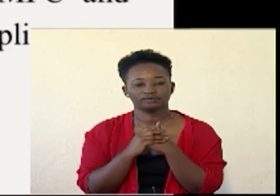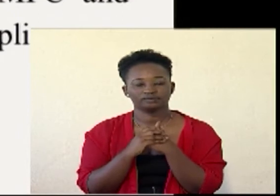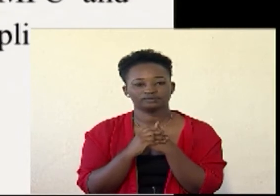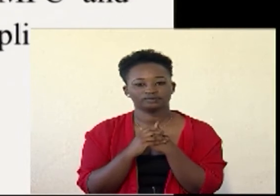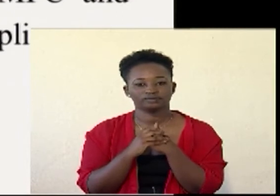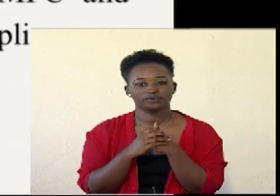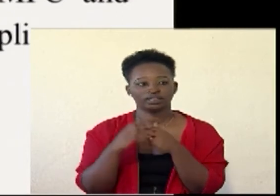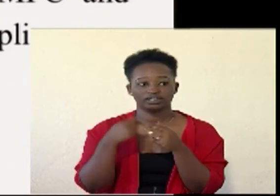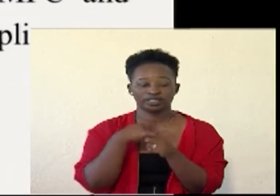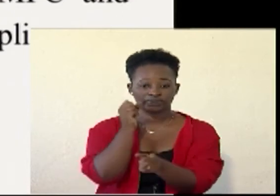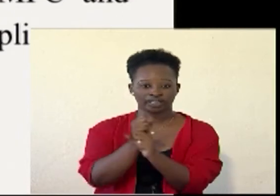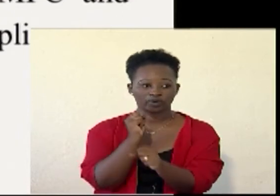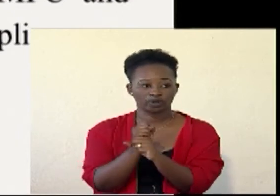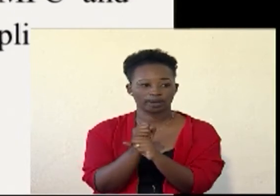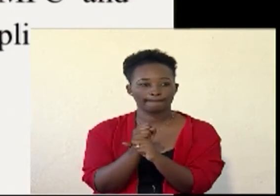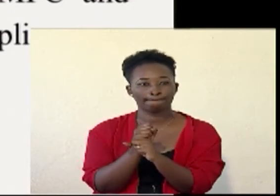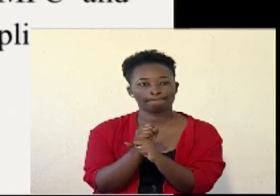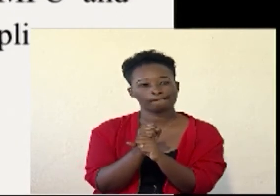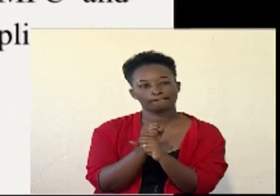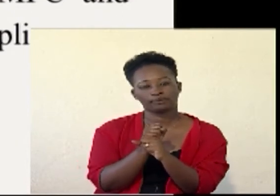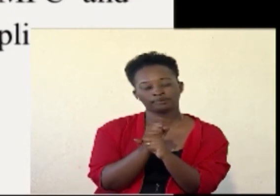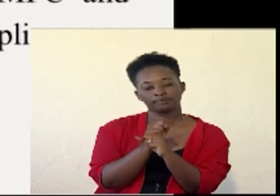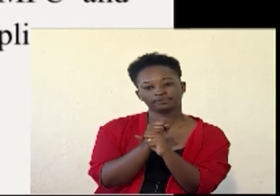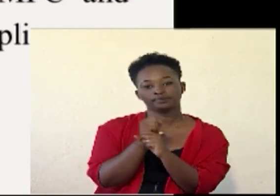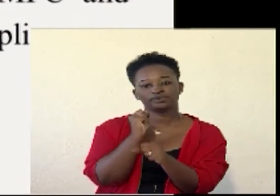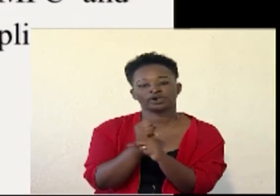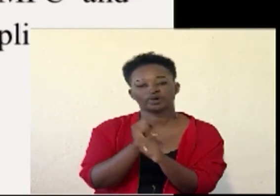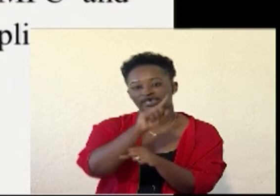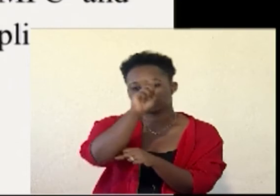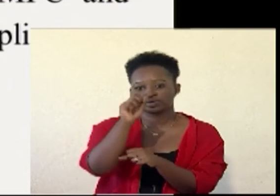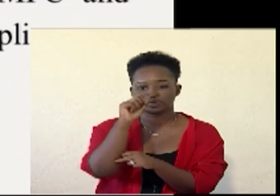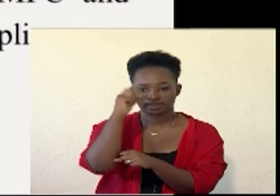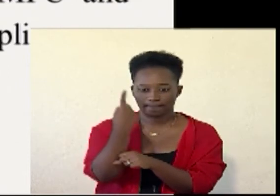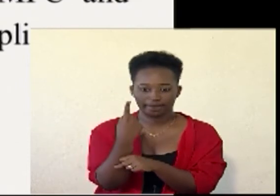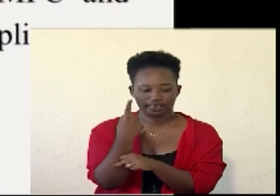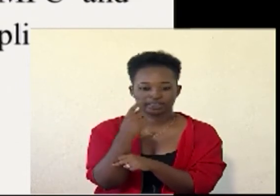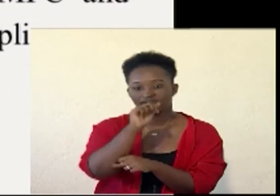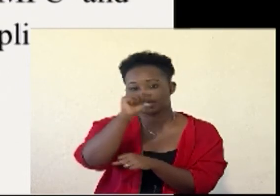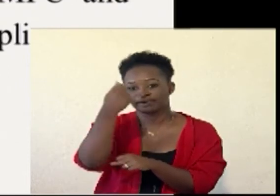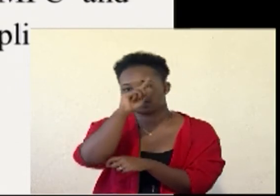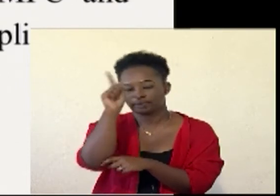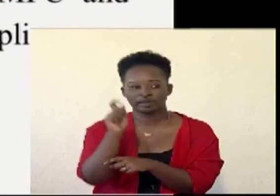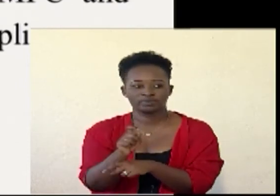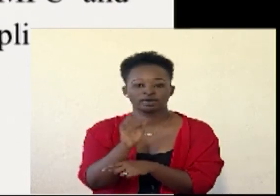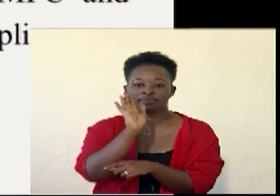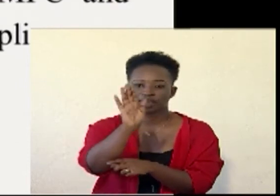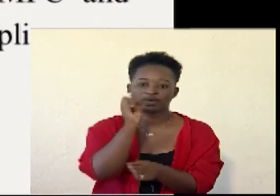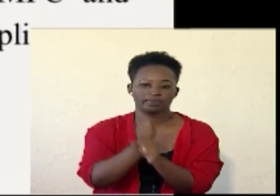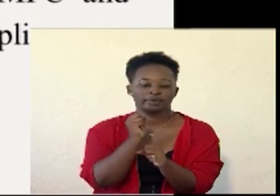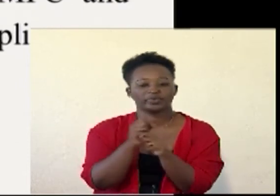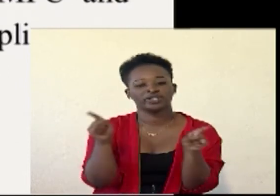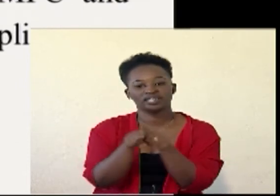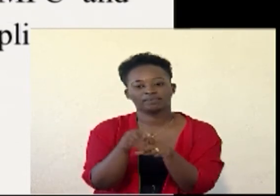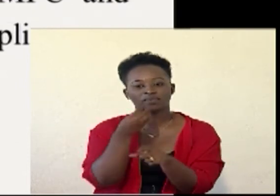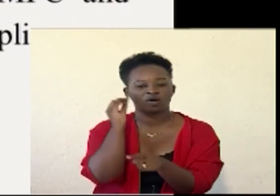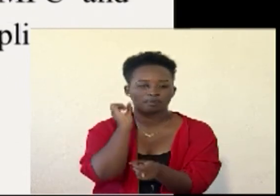And I will work out the first question. The rest of the questions, you will do them as your